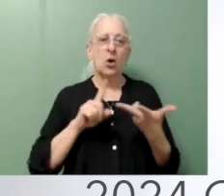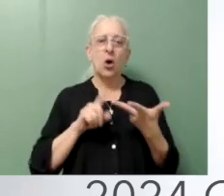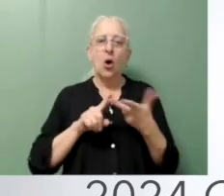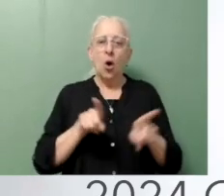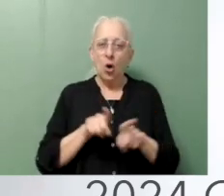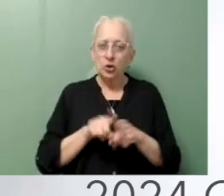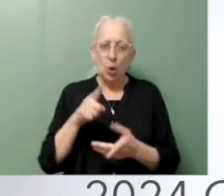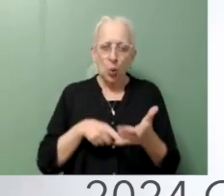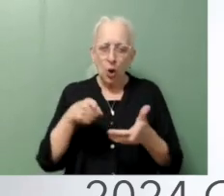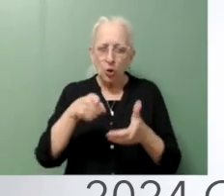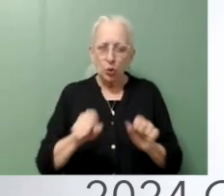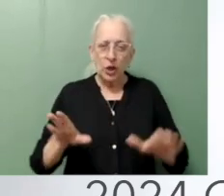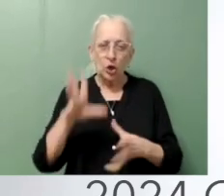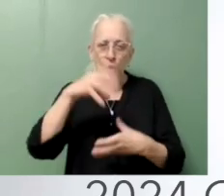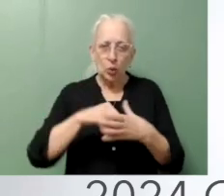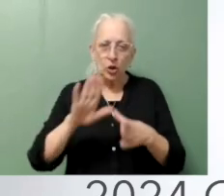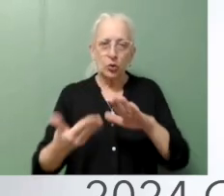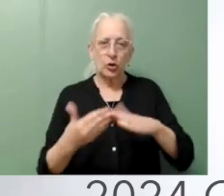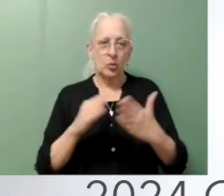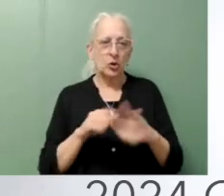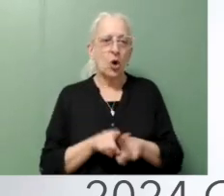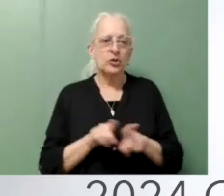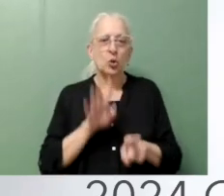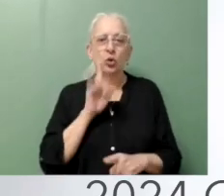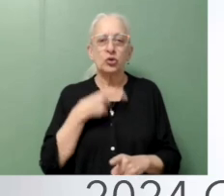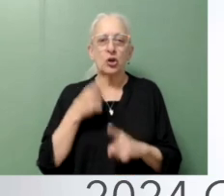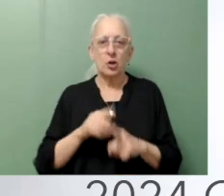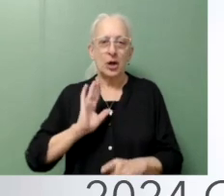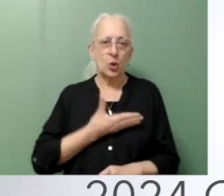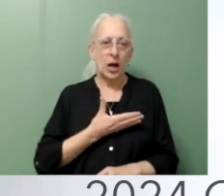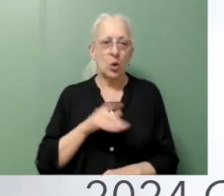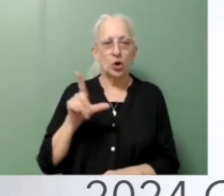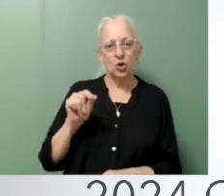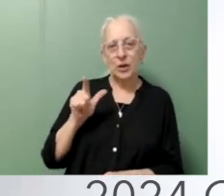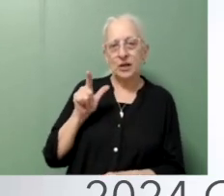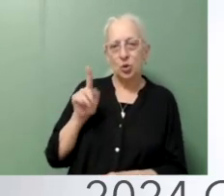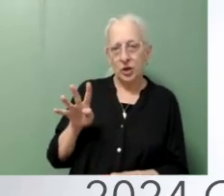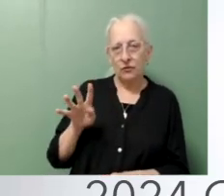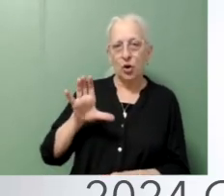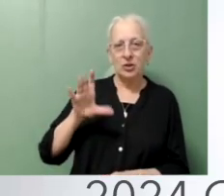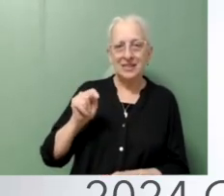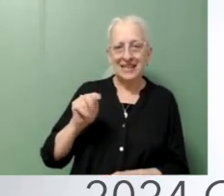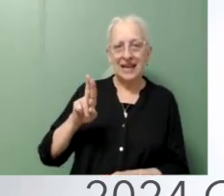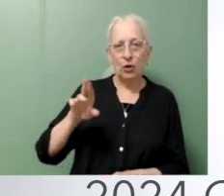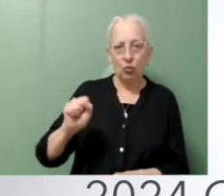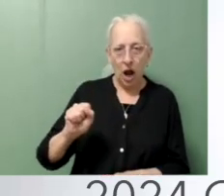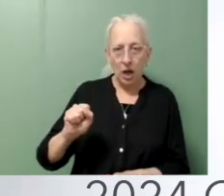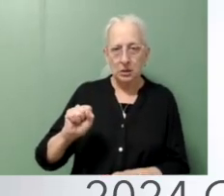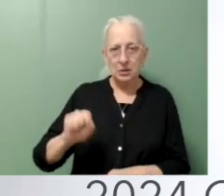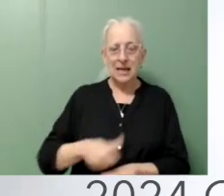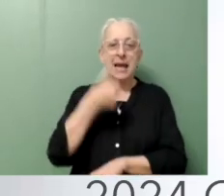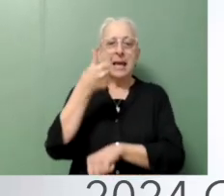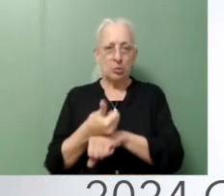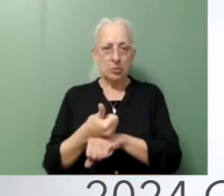will also be giving a recap of the 2024 CT Rocks implementation and go over some key lessons